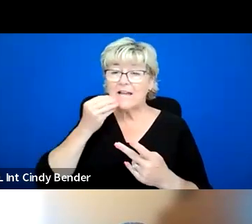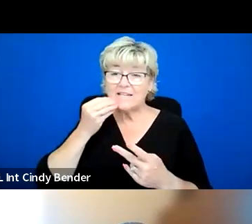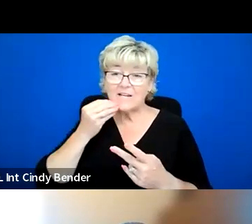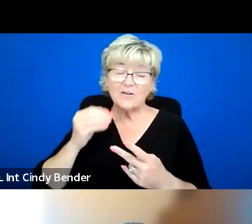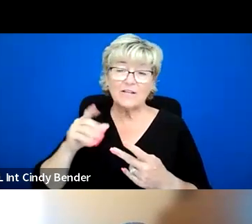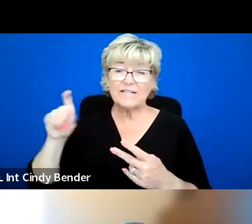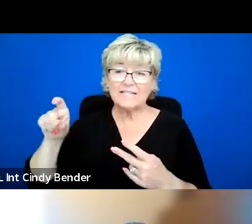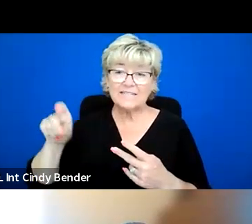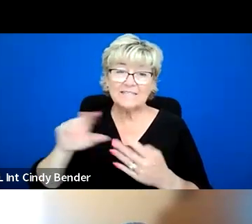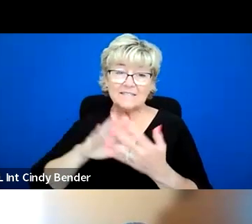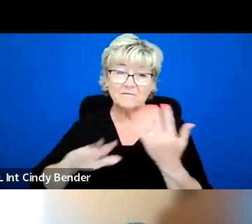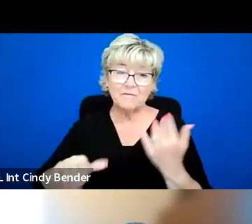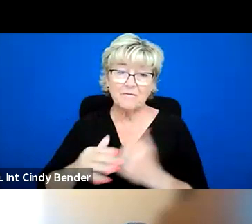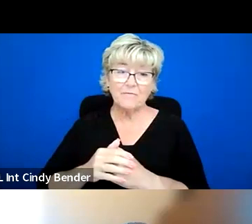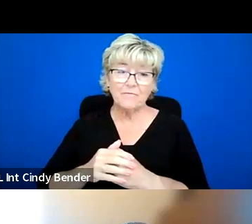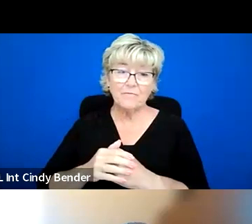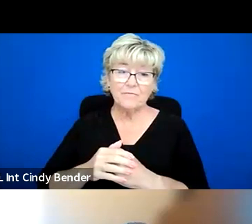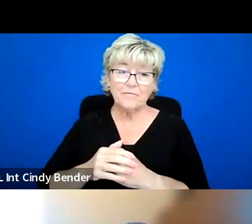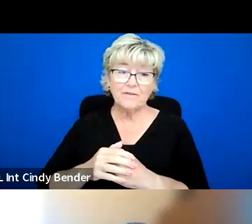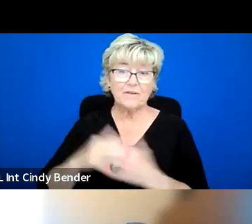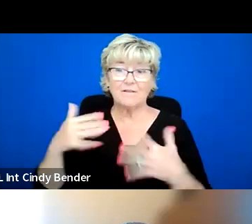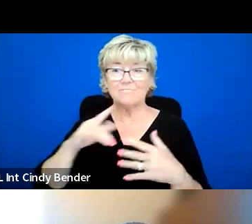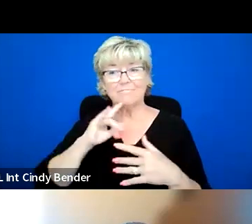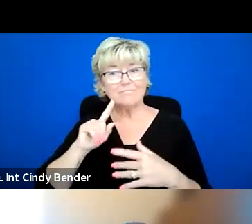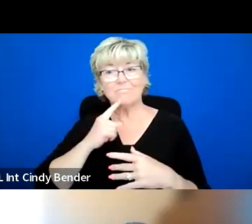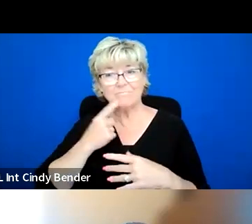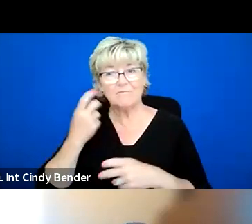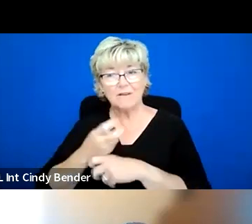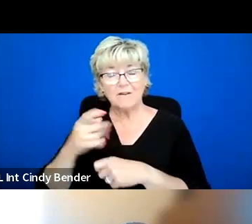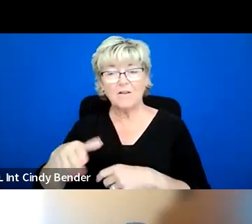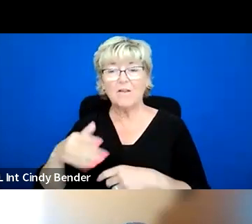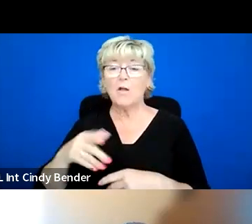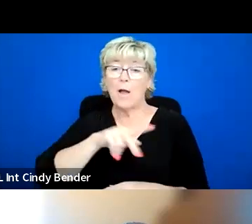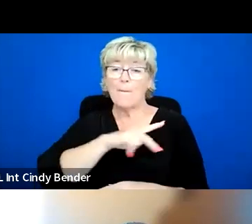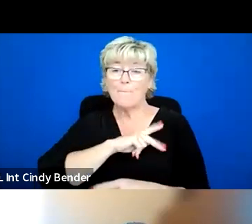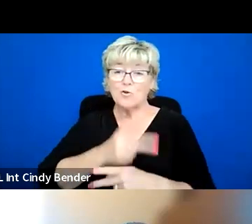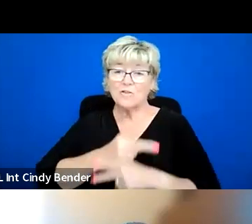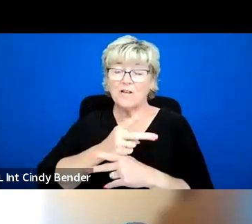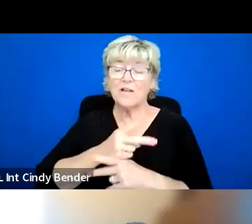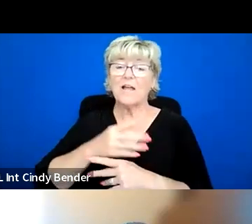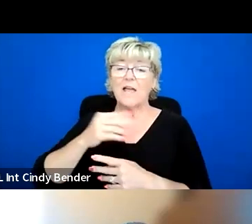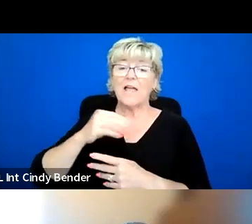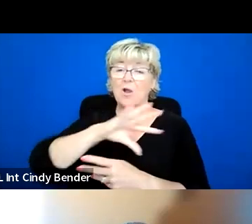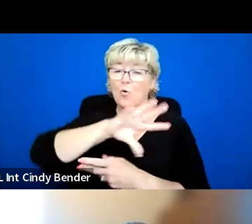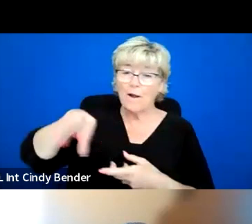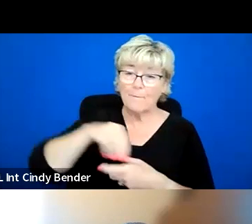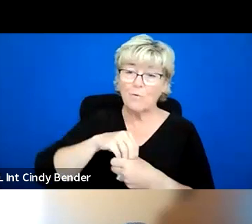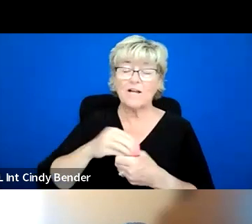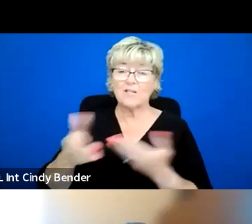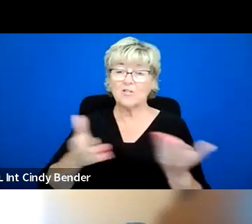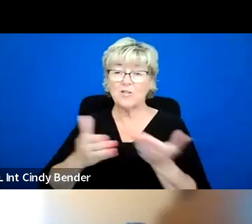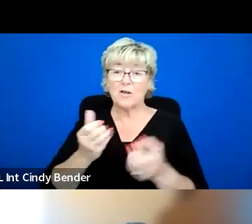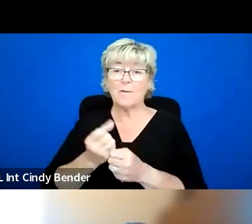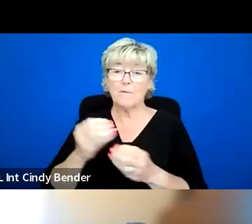bigger endeavor here in California, personal care services and wraparound services needed to make it